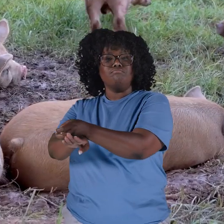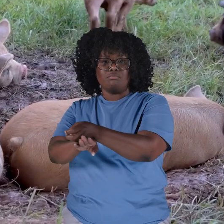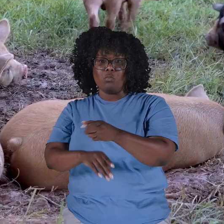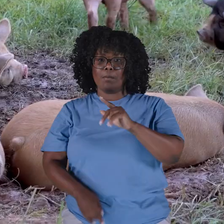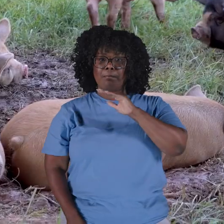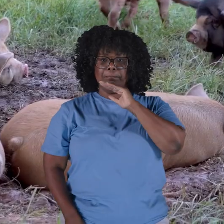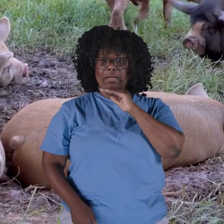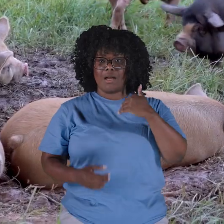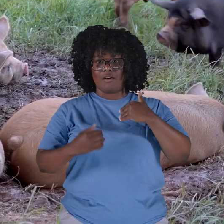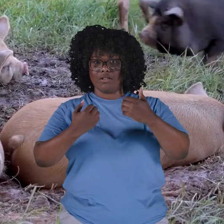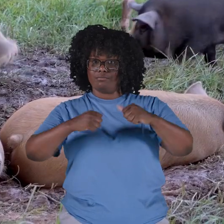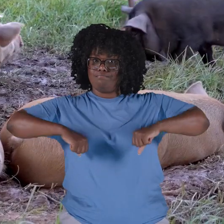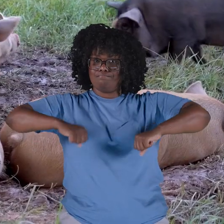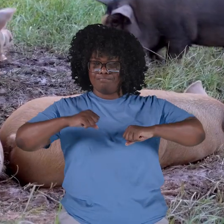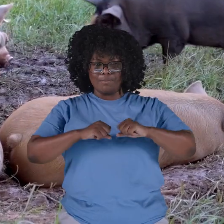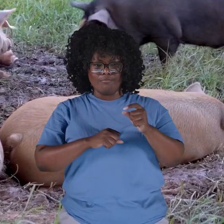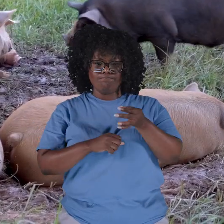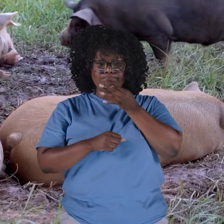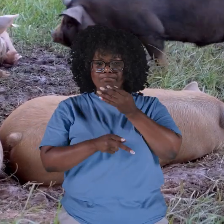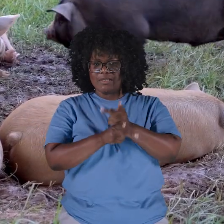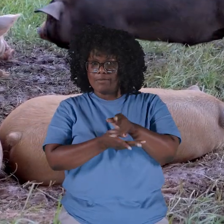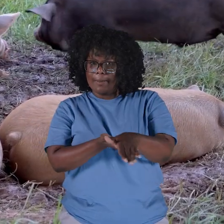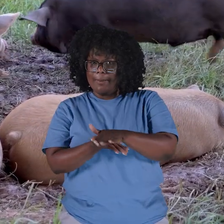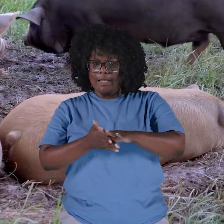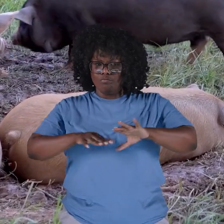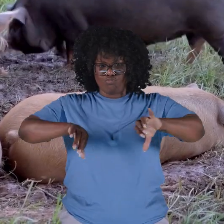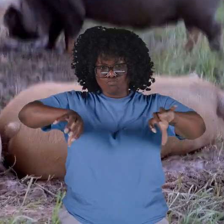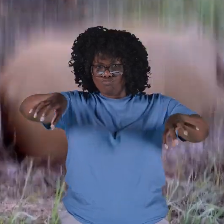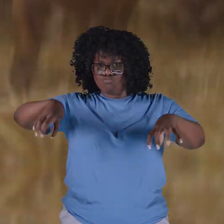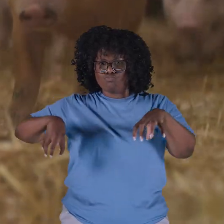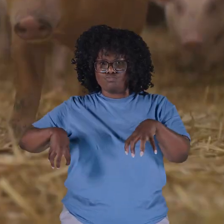enough space, pigs prefer to stay tidy.